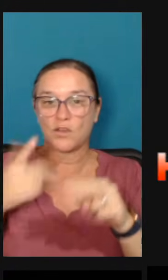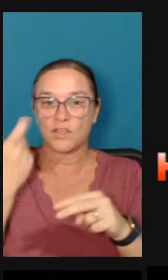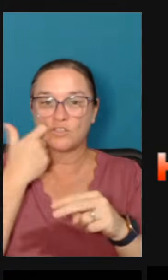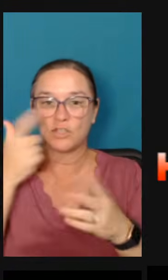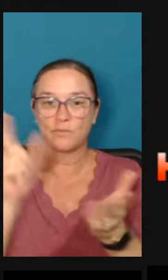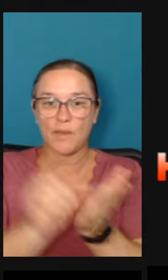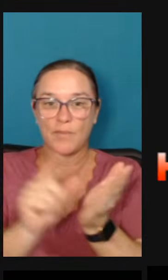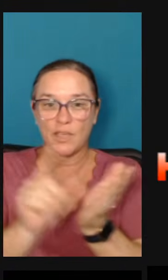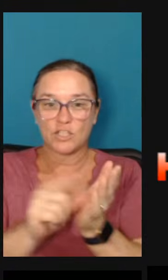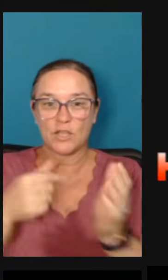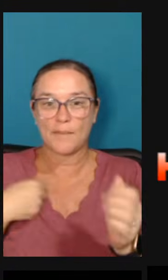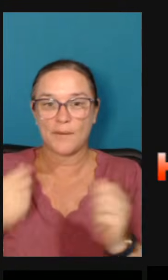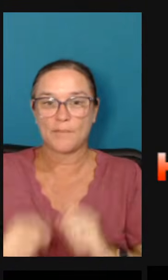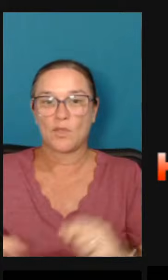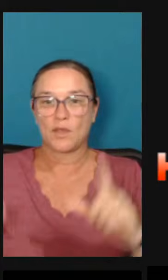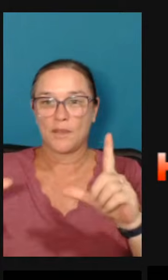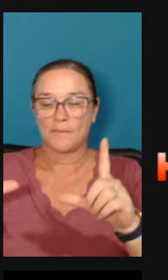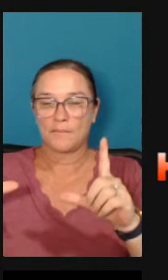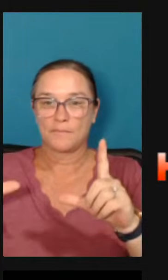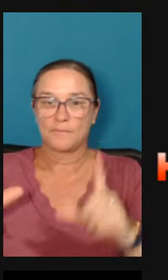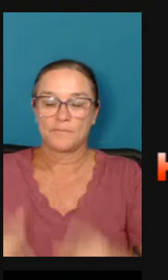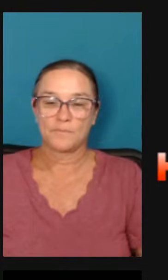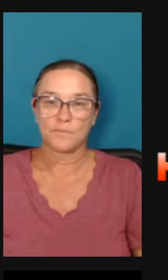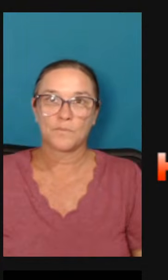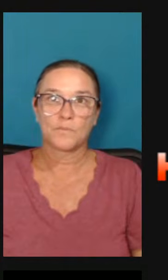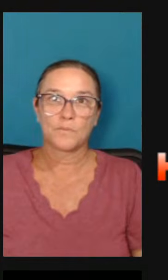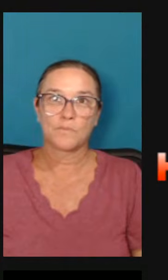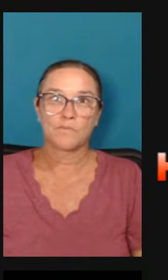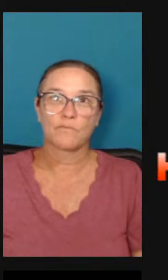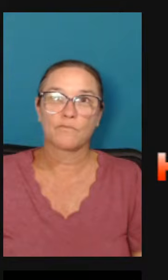So let me get that on the screen. Sweet.